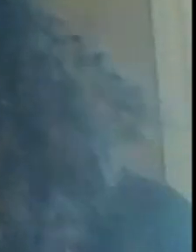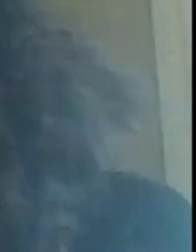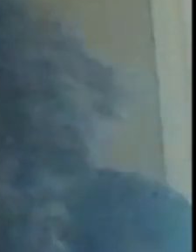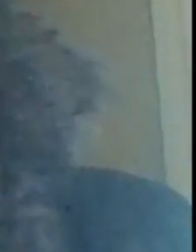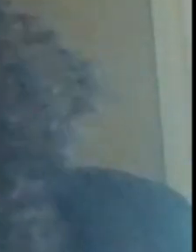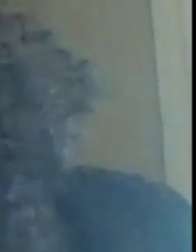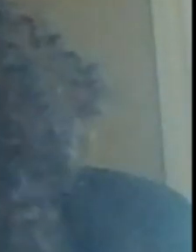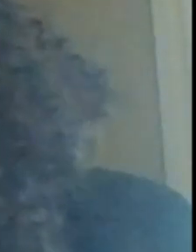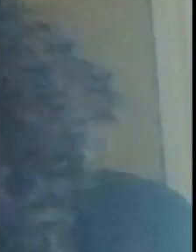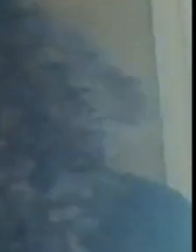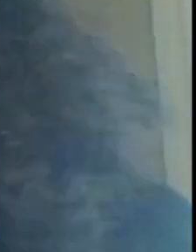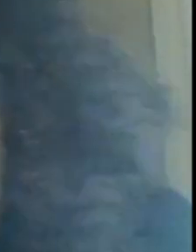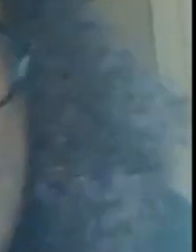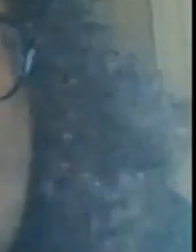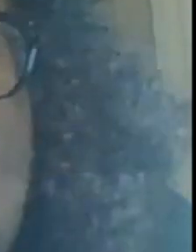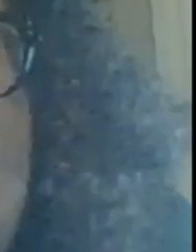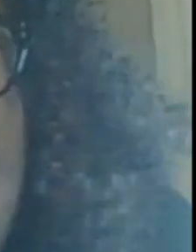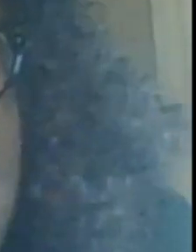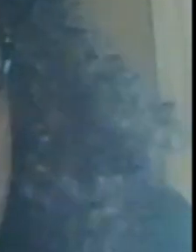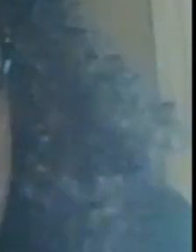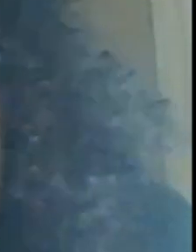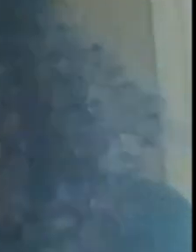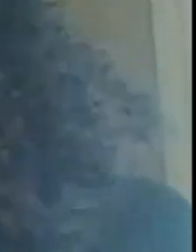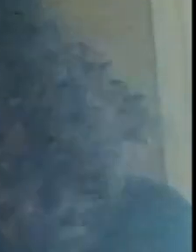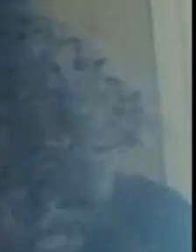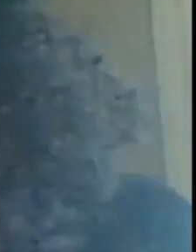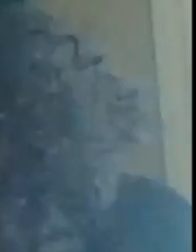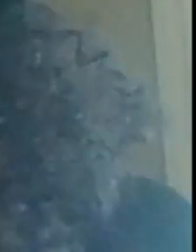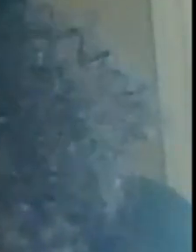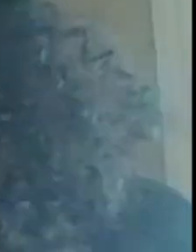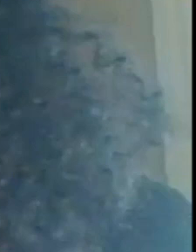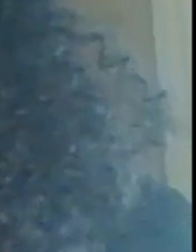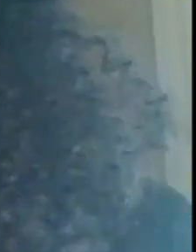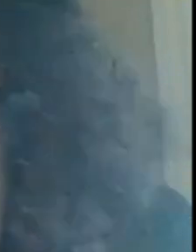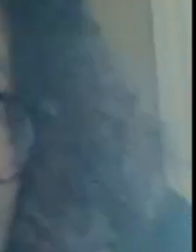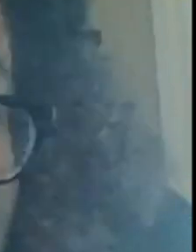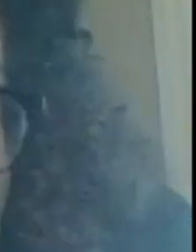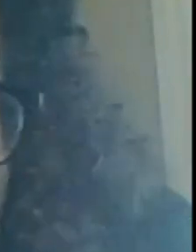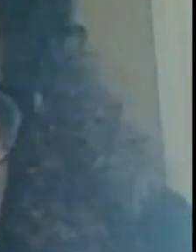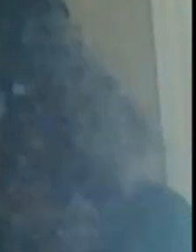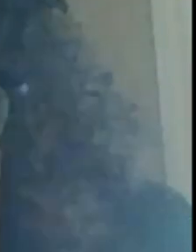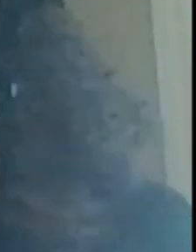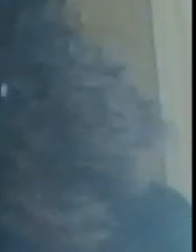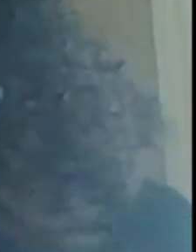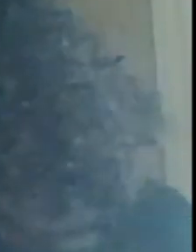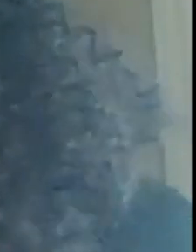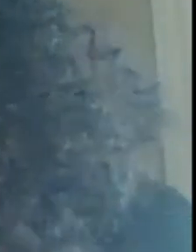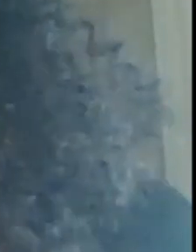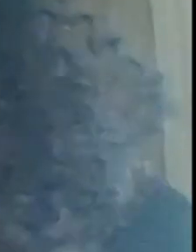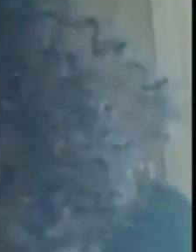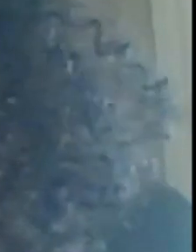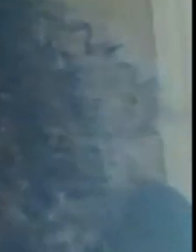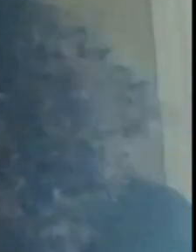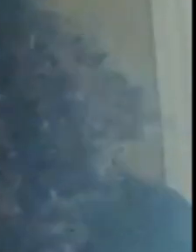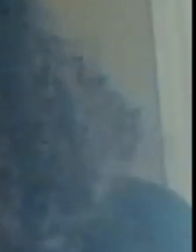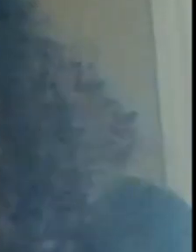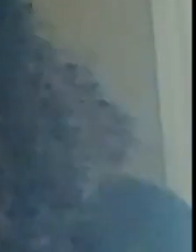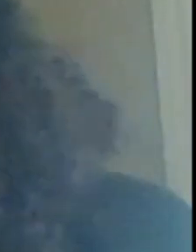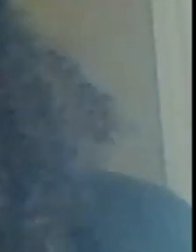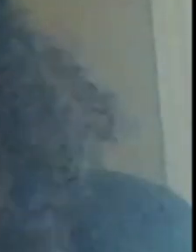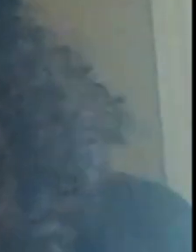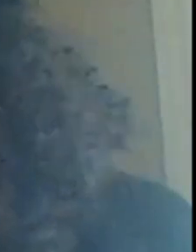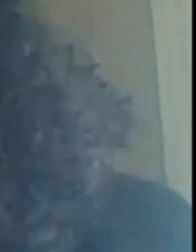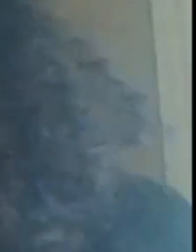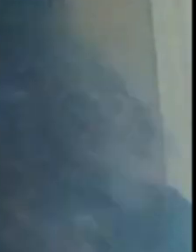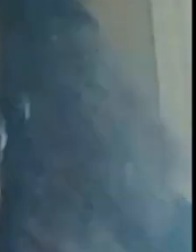questions about this program. I have probably referred a large number of you to him when you ask me very specific questions about dissertation or coursework